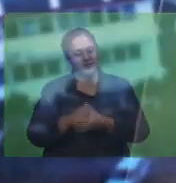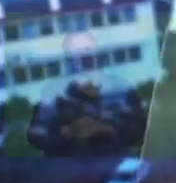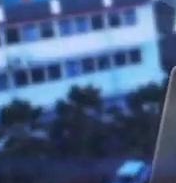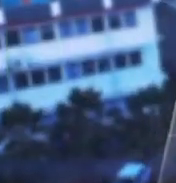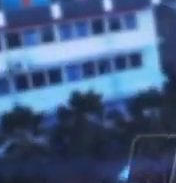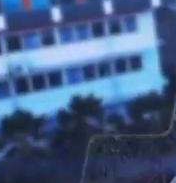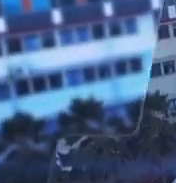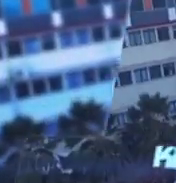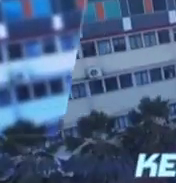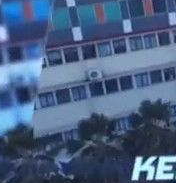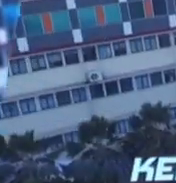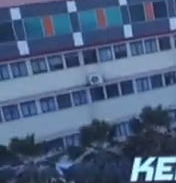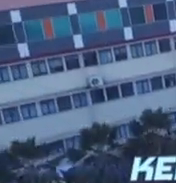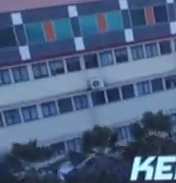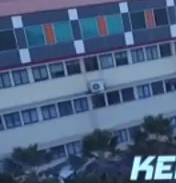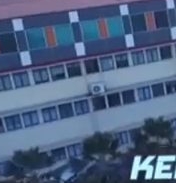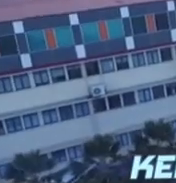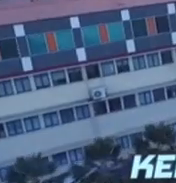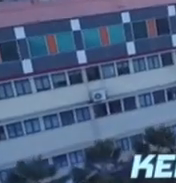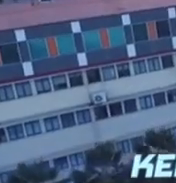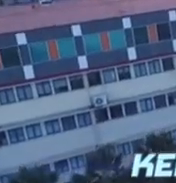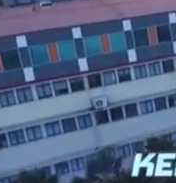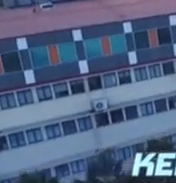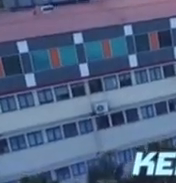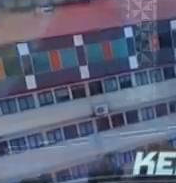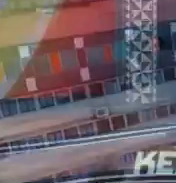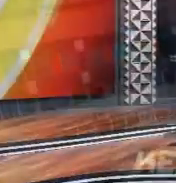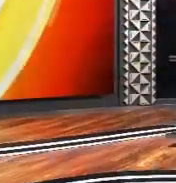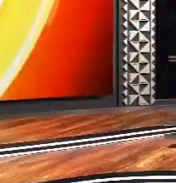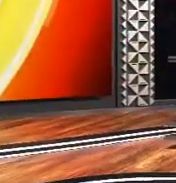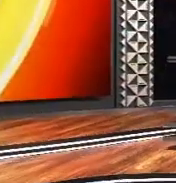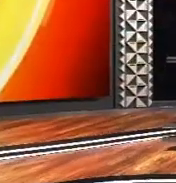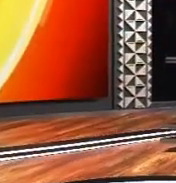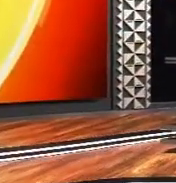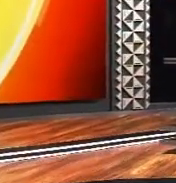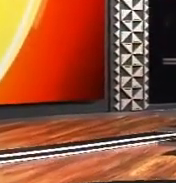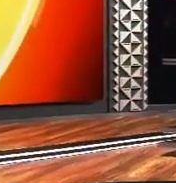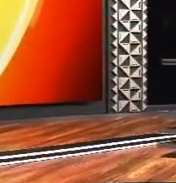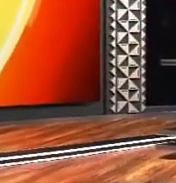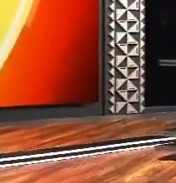From the studios of FBC Suva, Jackie Spade.